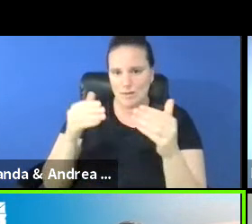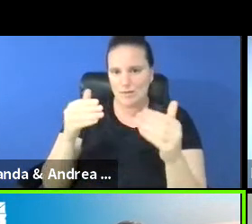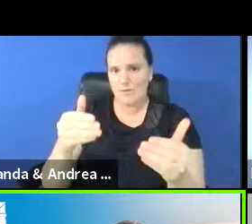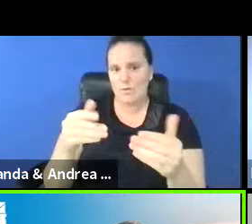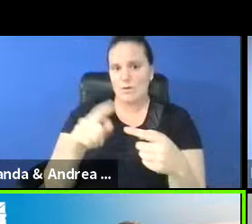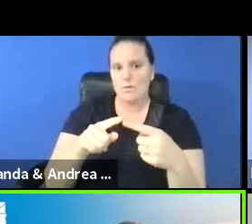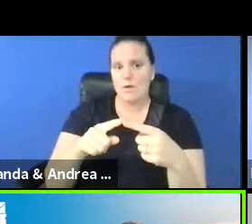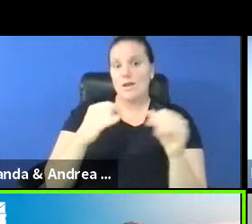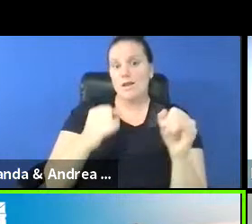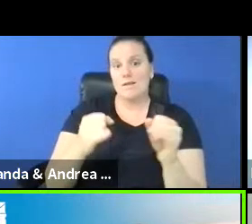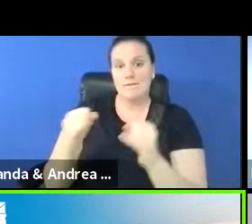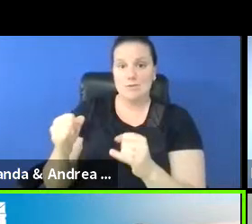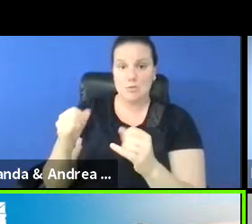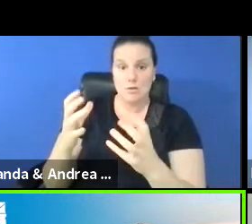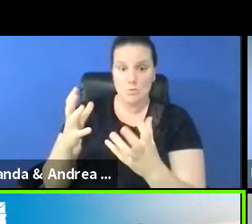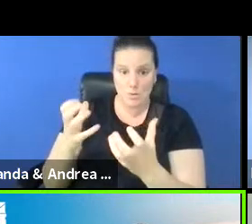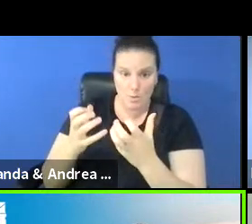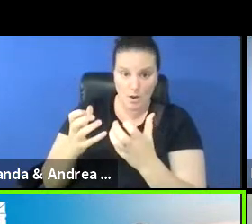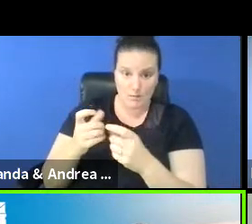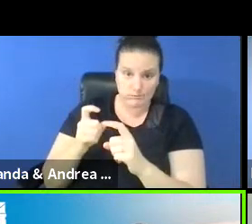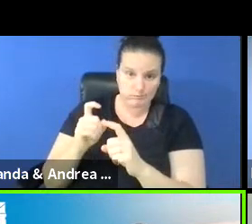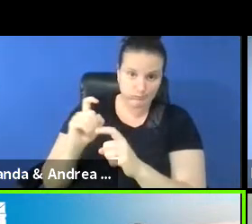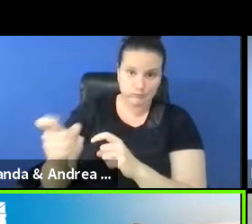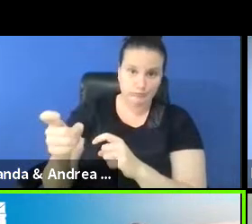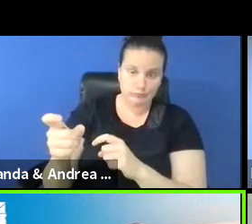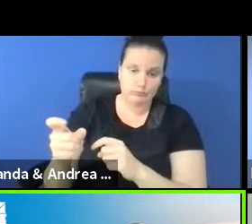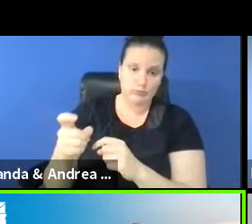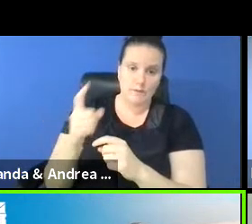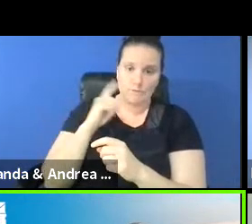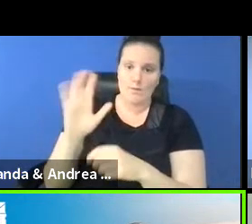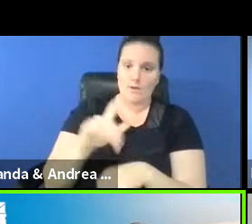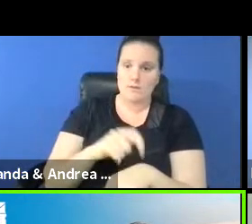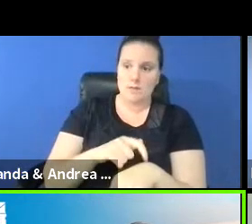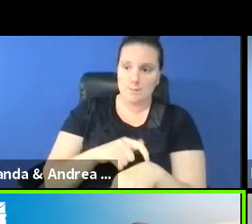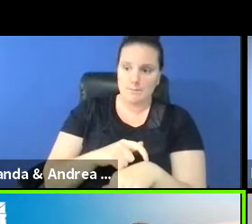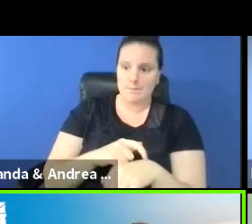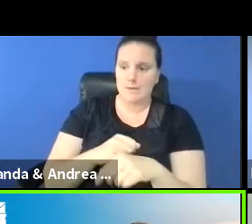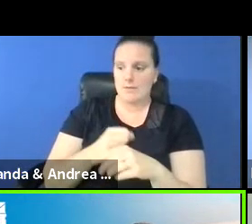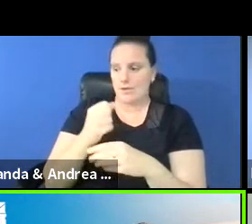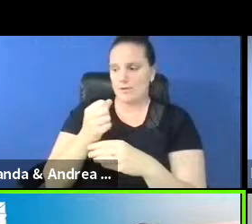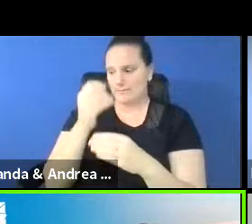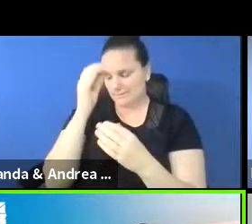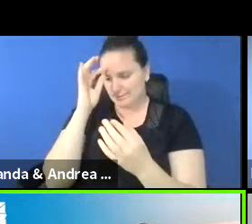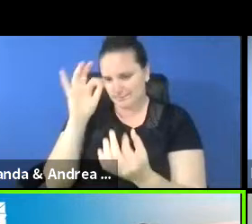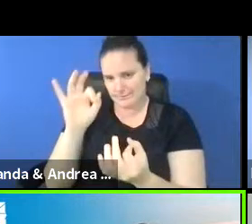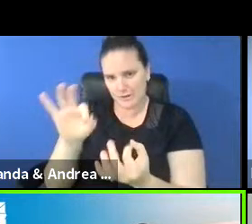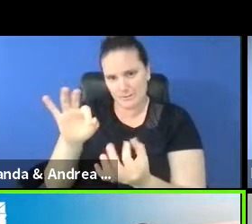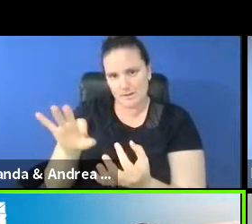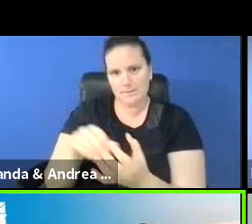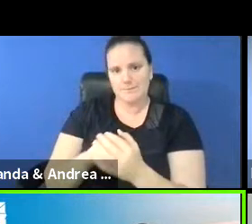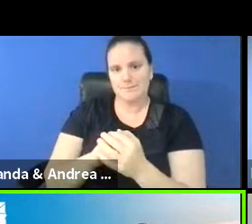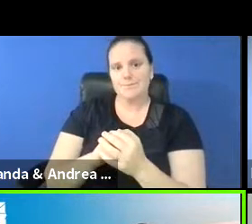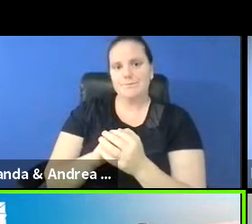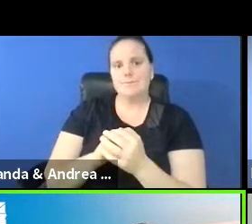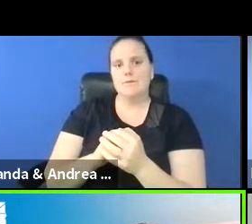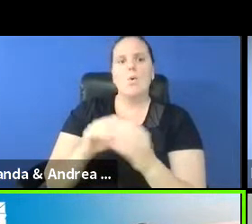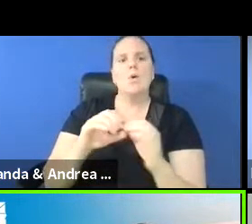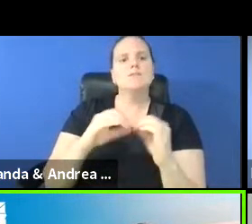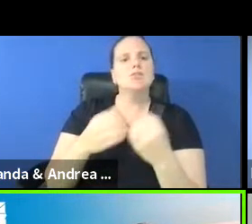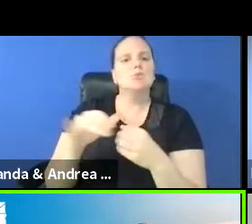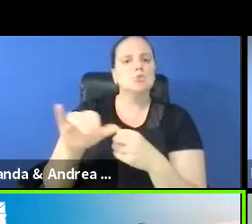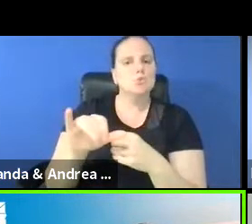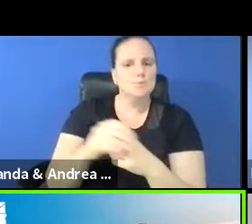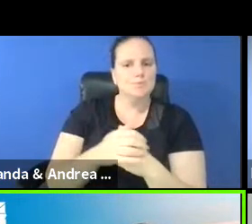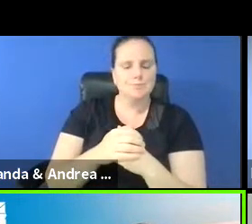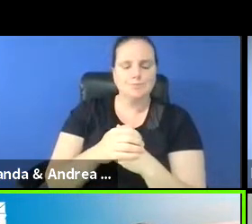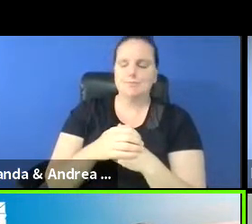is individuals, we want to compensate them for their time and their input, and then also organizations, we want to do the same thing as well. So we're